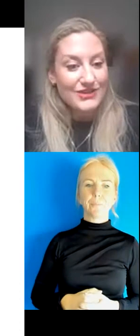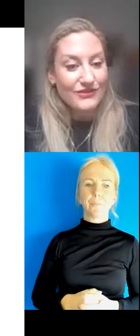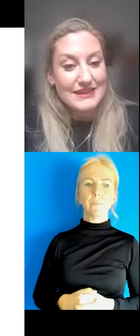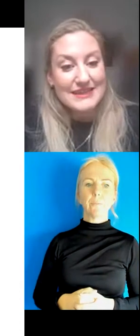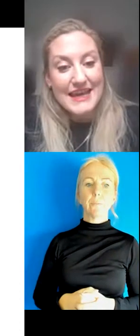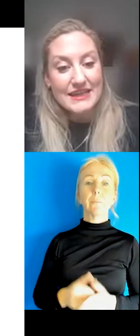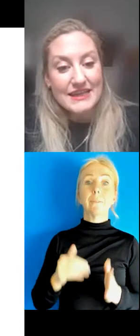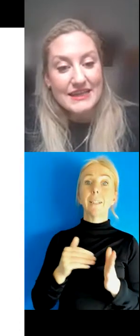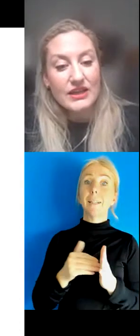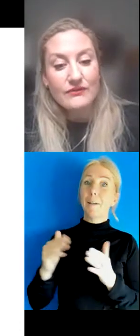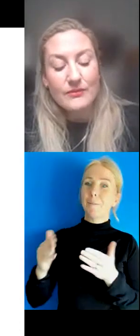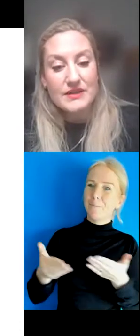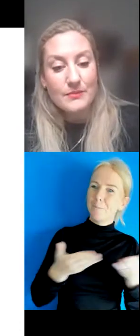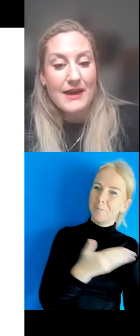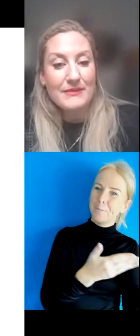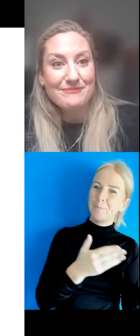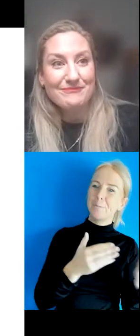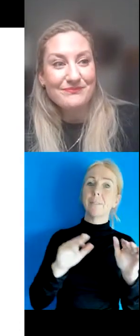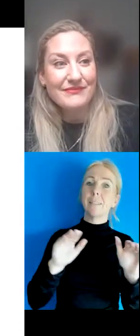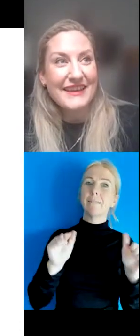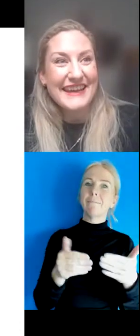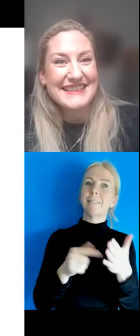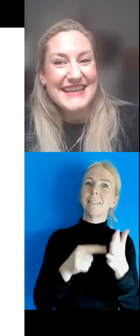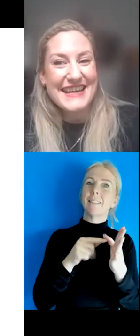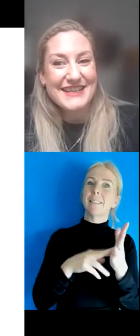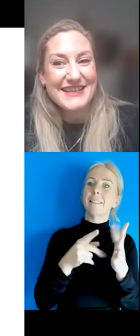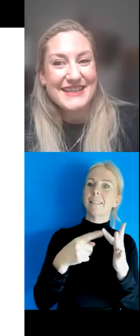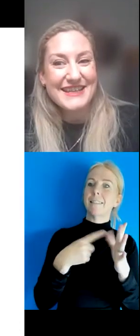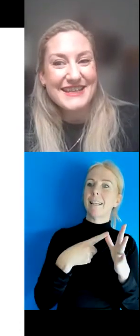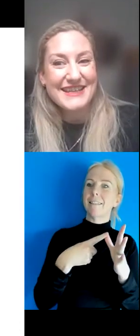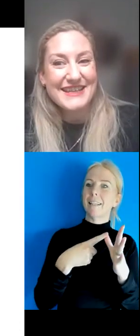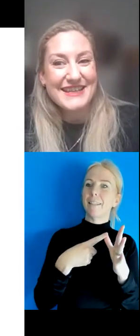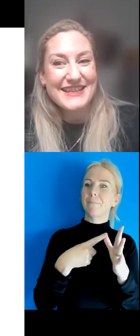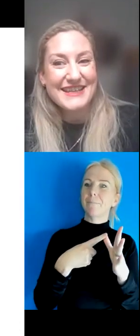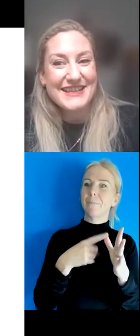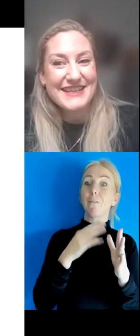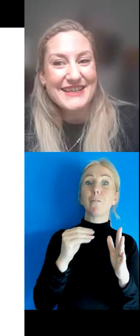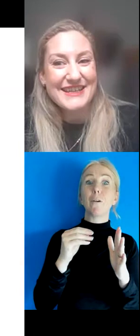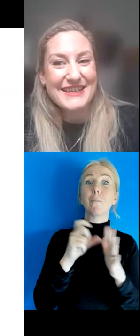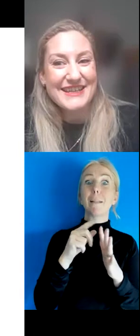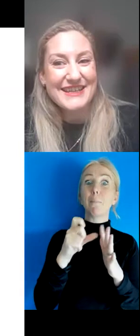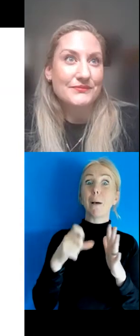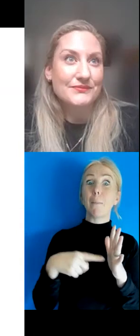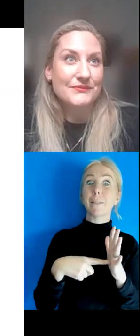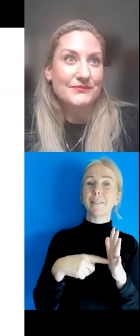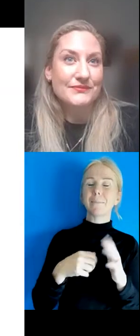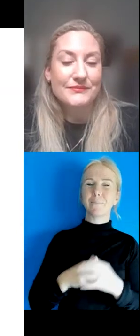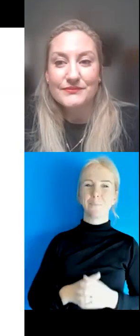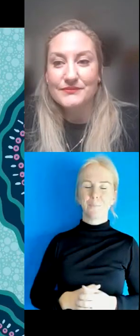now hand over to Tanya Grieve from the department. Thanks, Tanya.